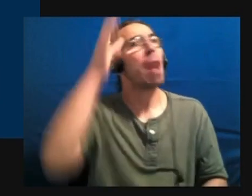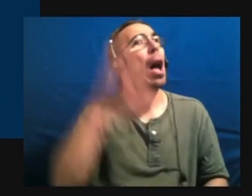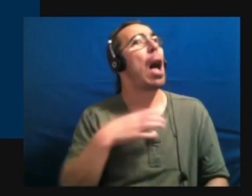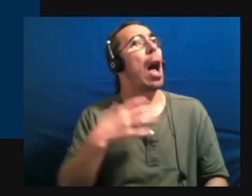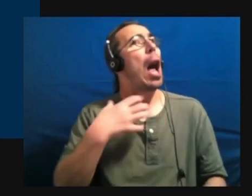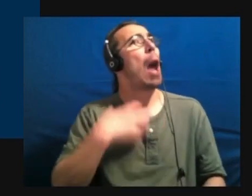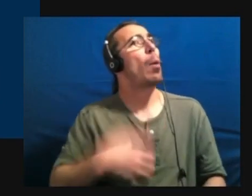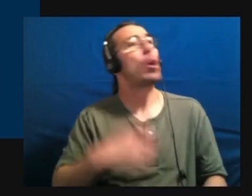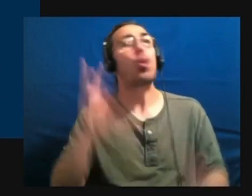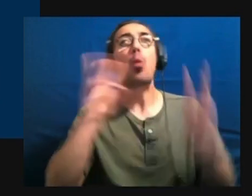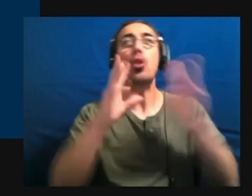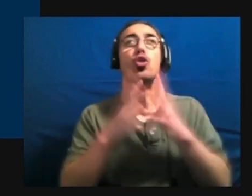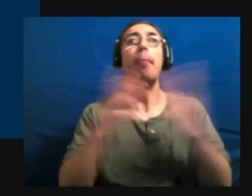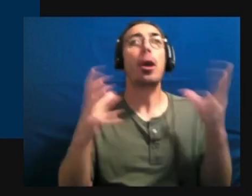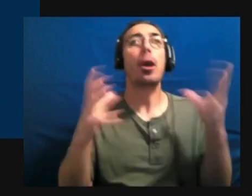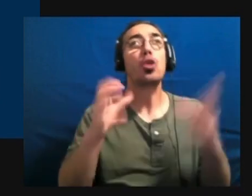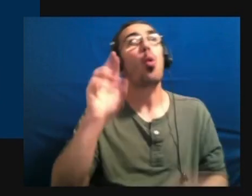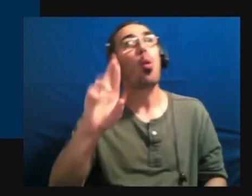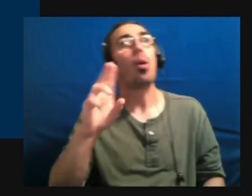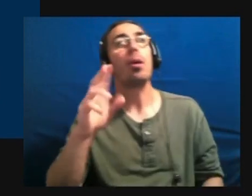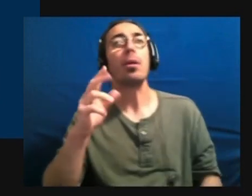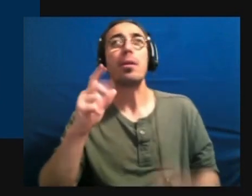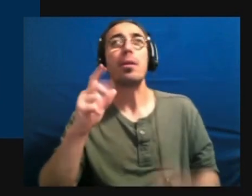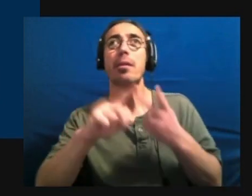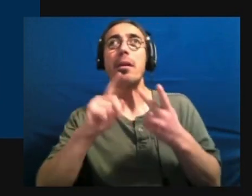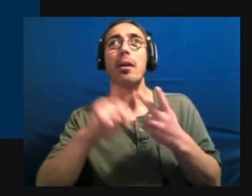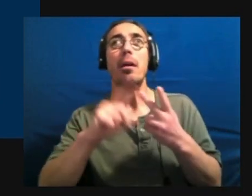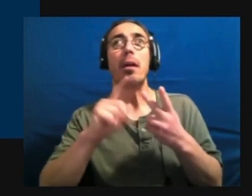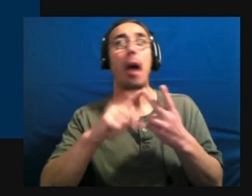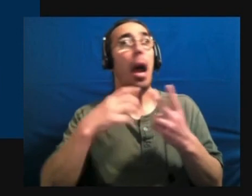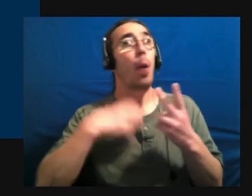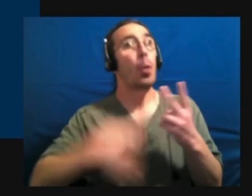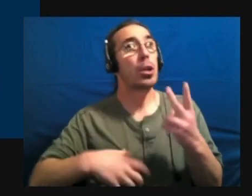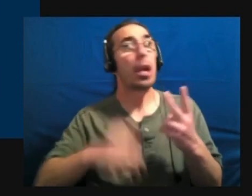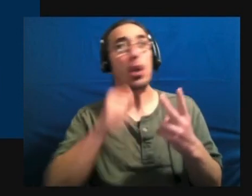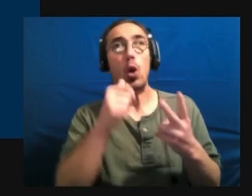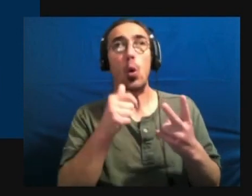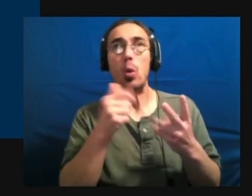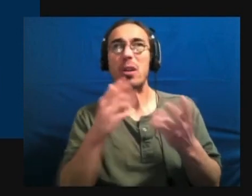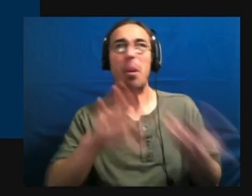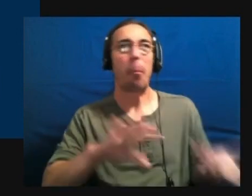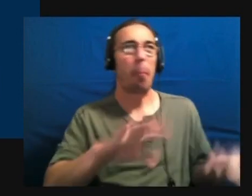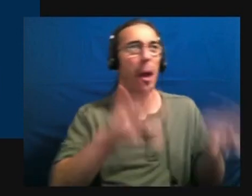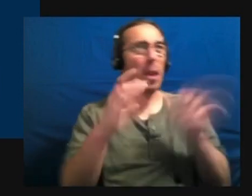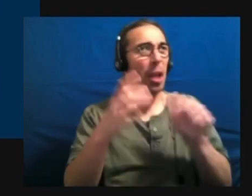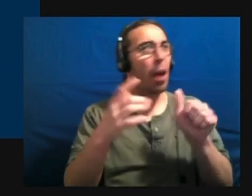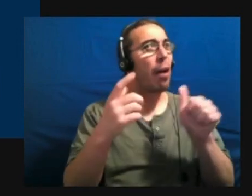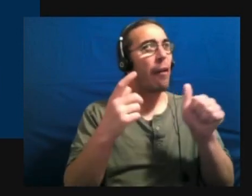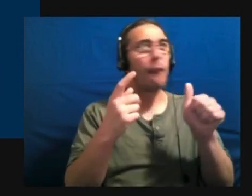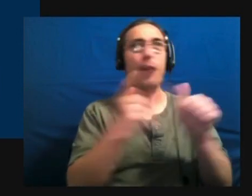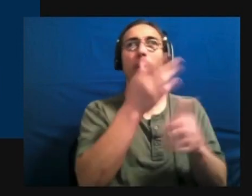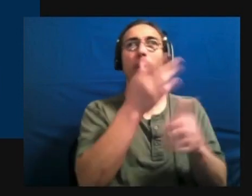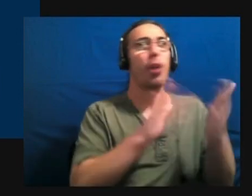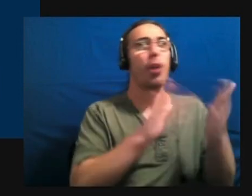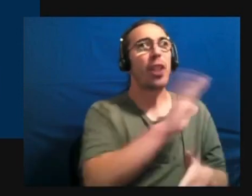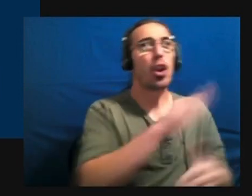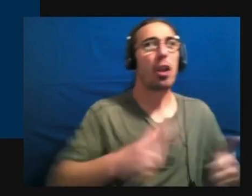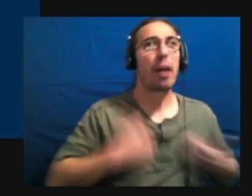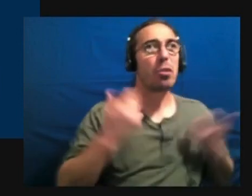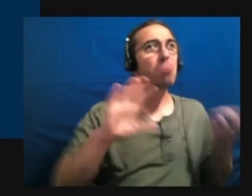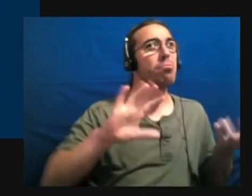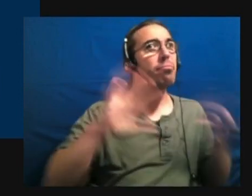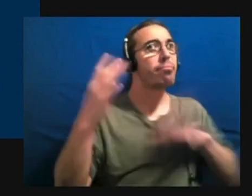worry so much. I wish I didn't spend my child's first, chunk of life just